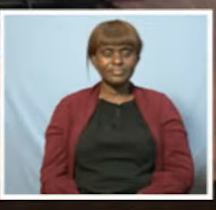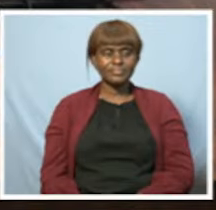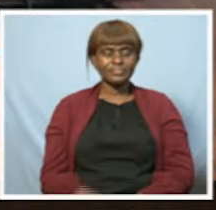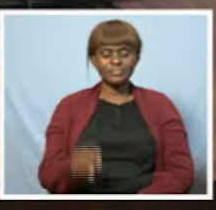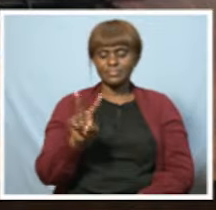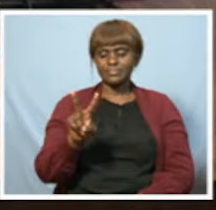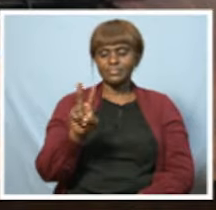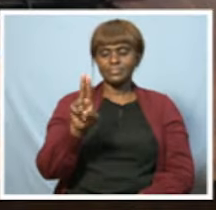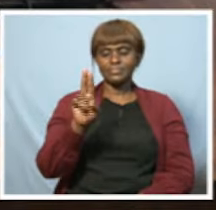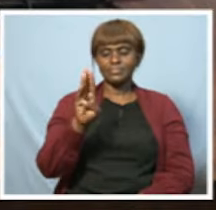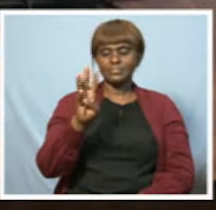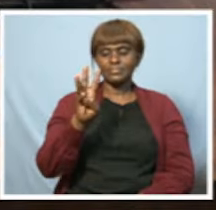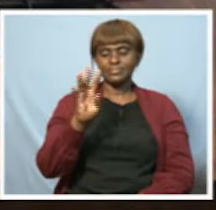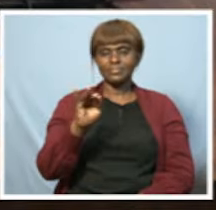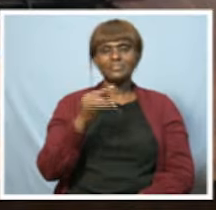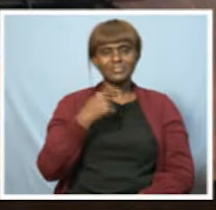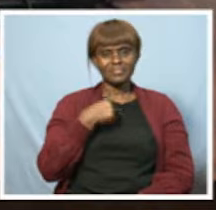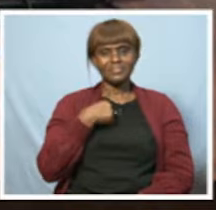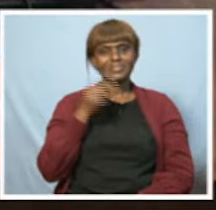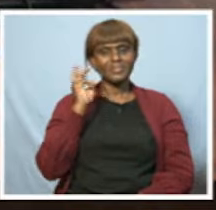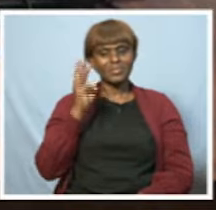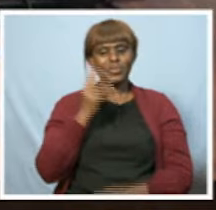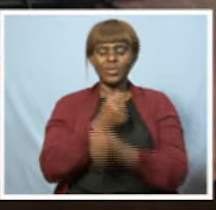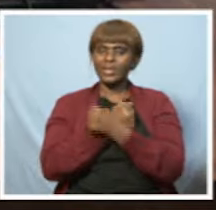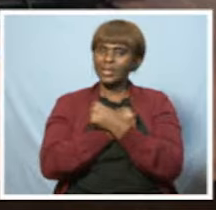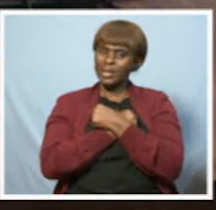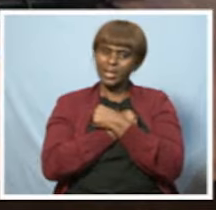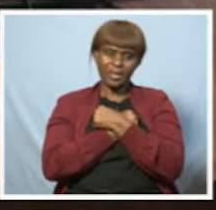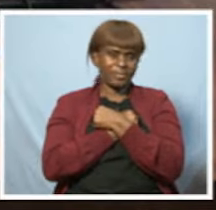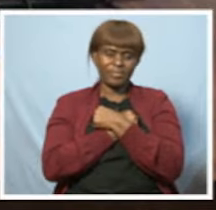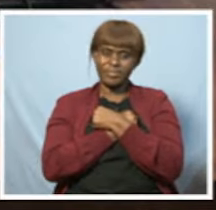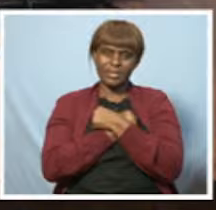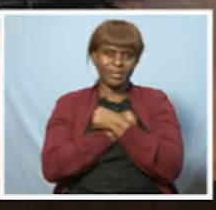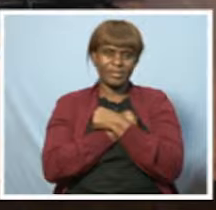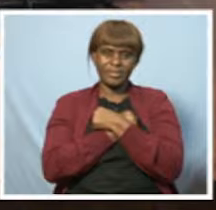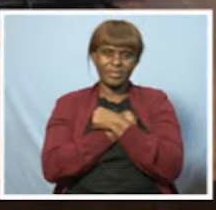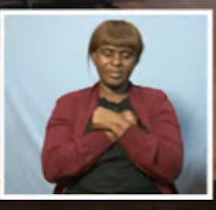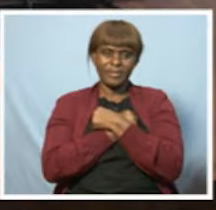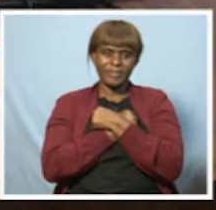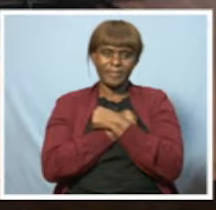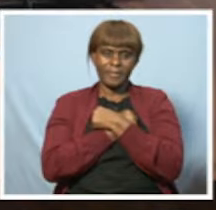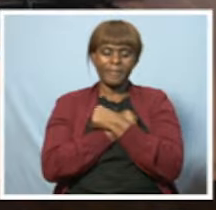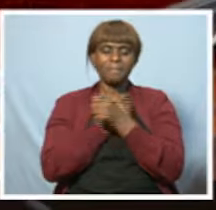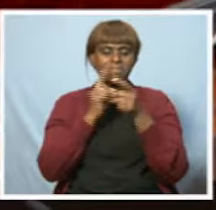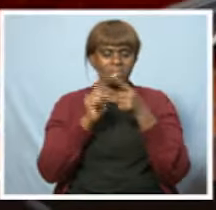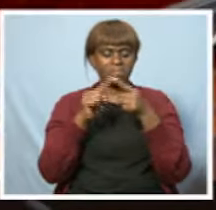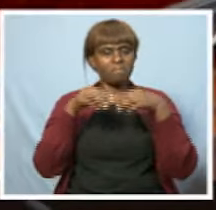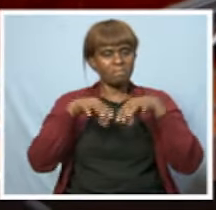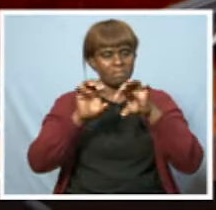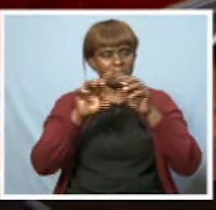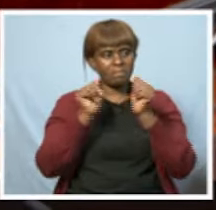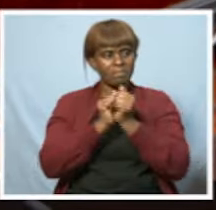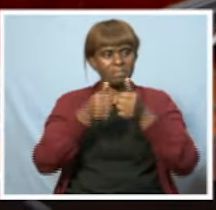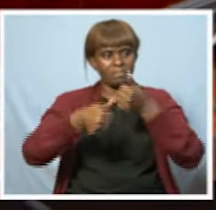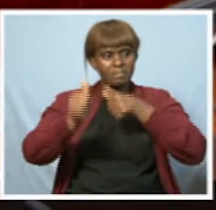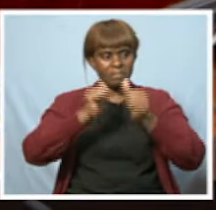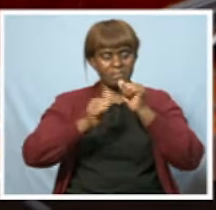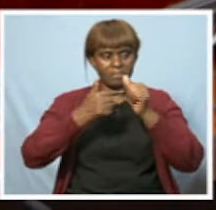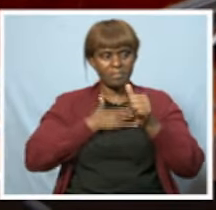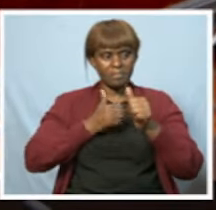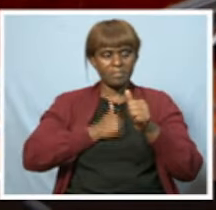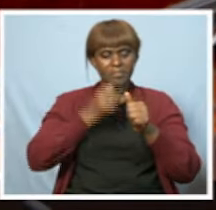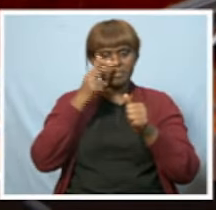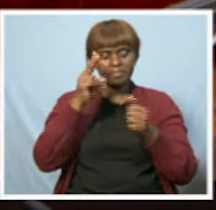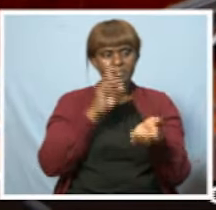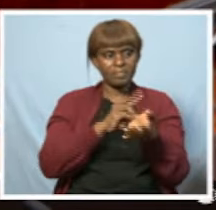VUBWI Town Council, I would have loved to go on with yourselves. I can see the